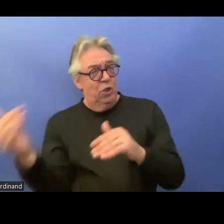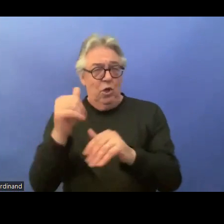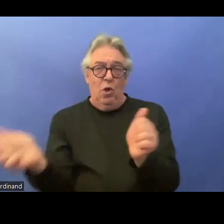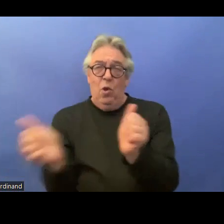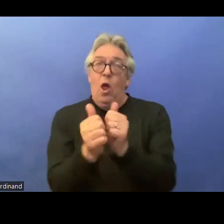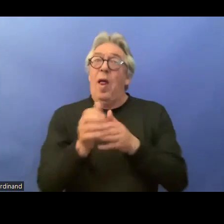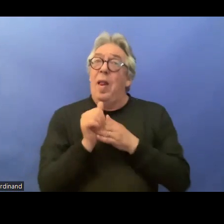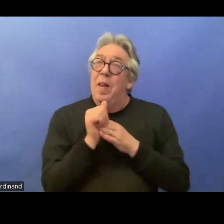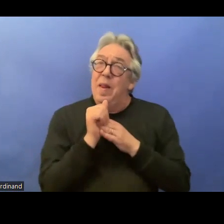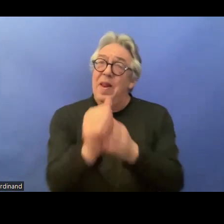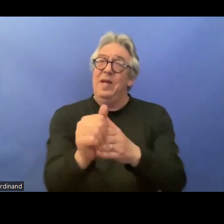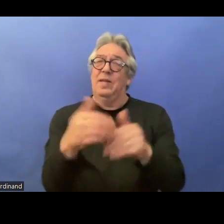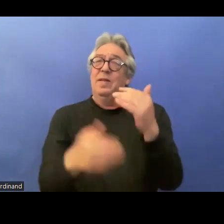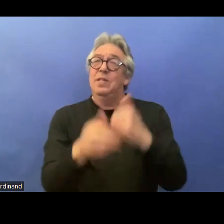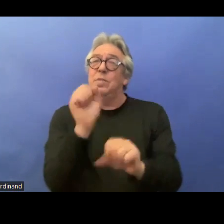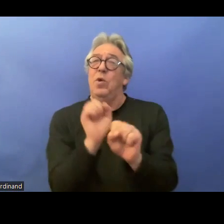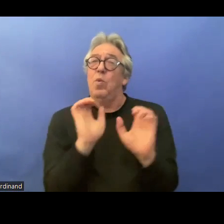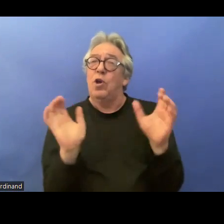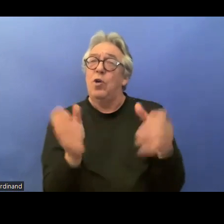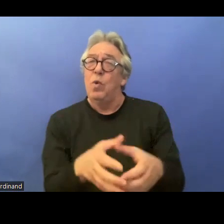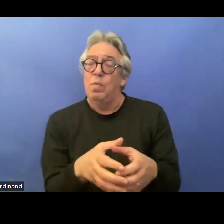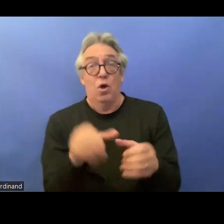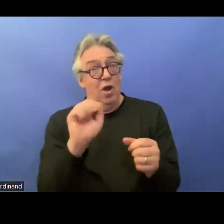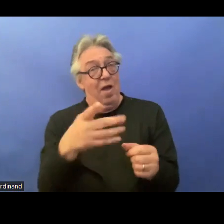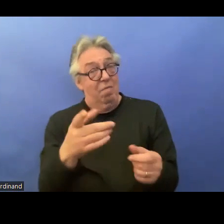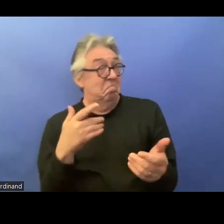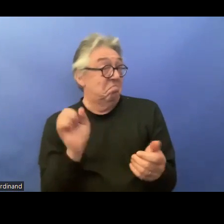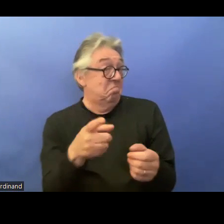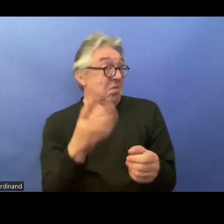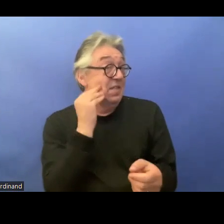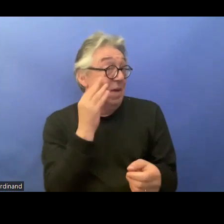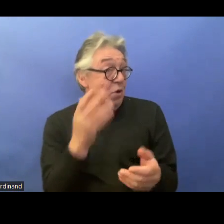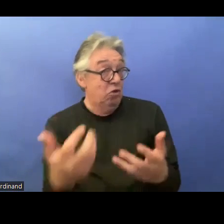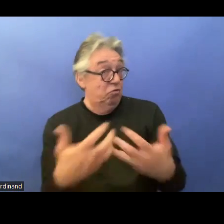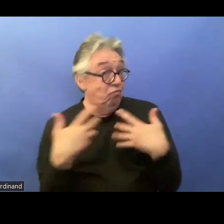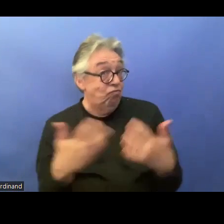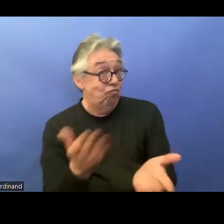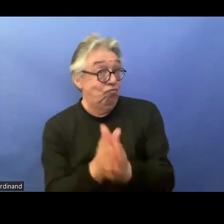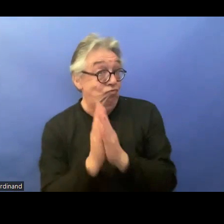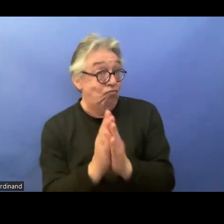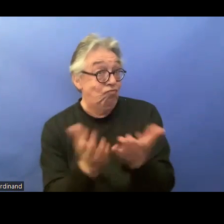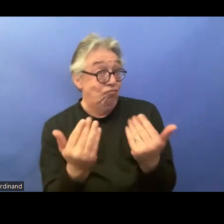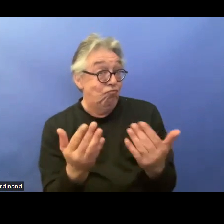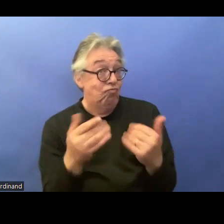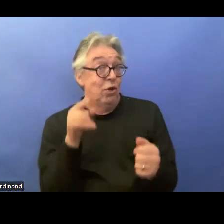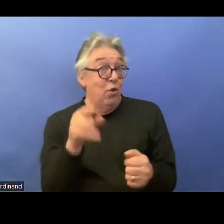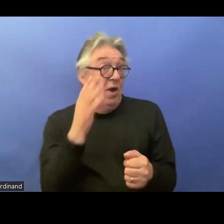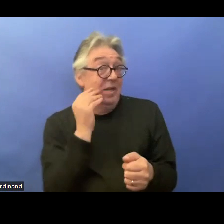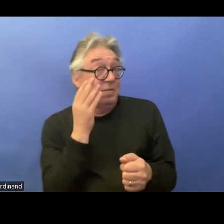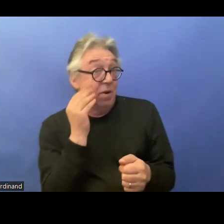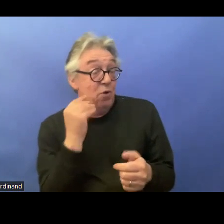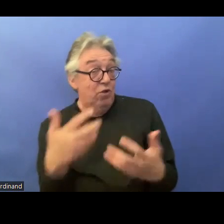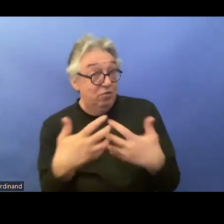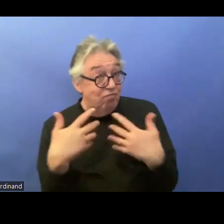share a bit about your experience, the recommendations that you have for us and for the audience here on how